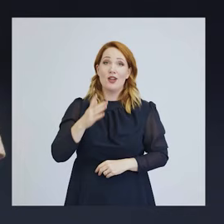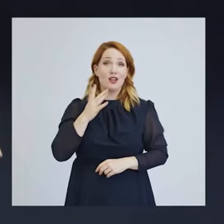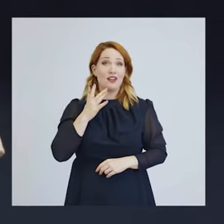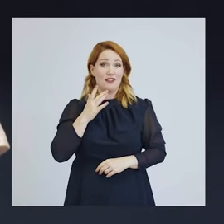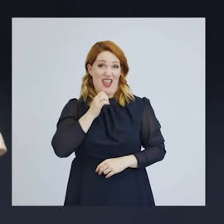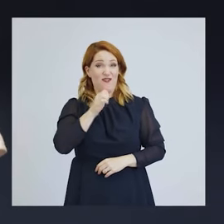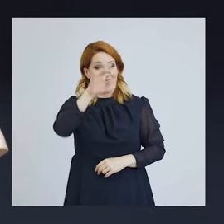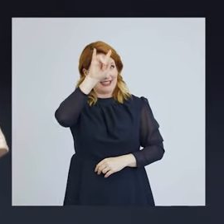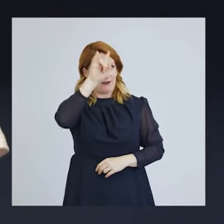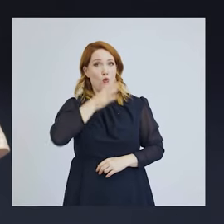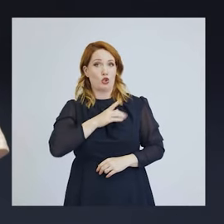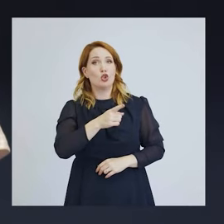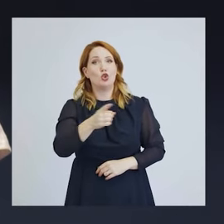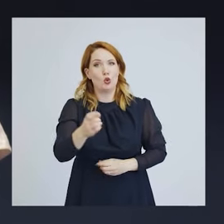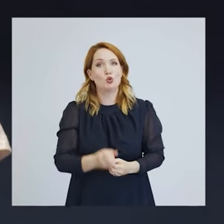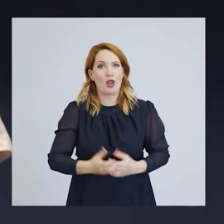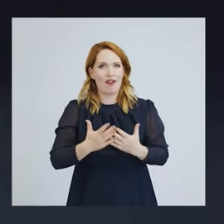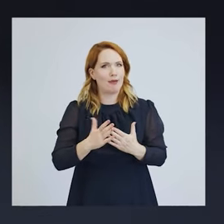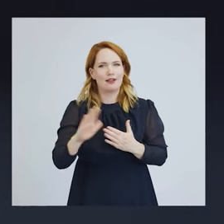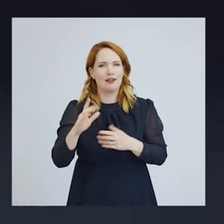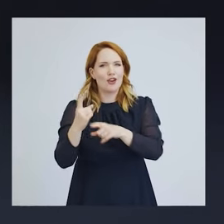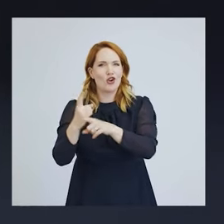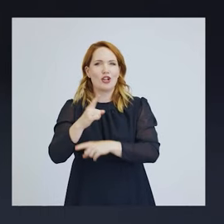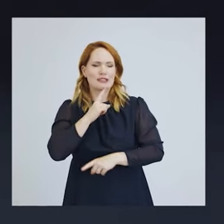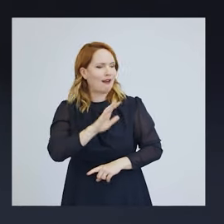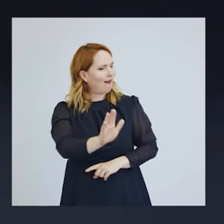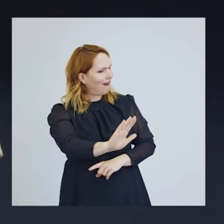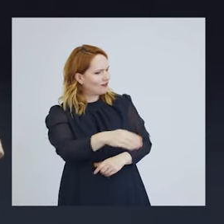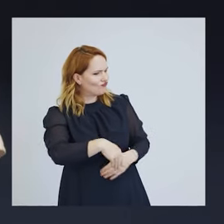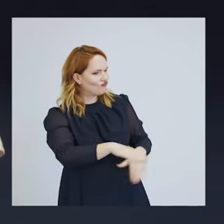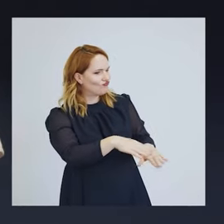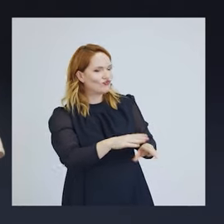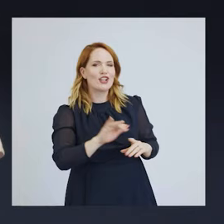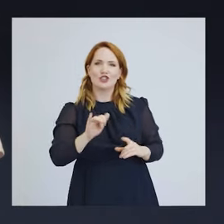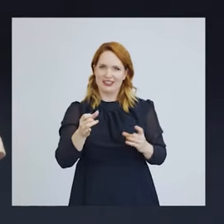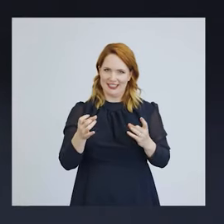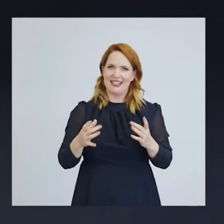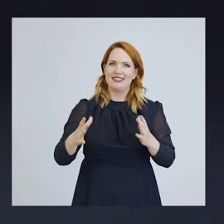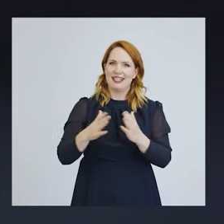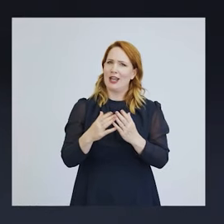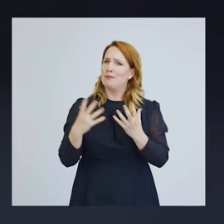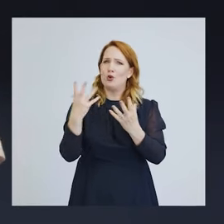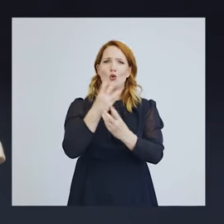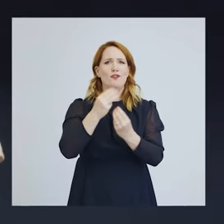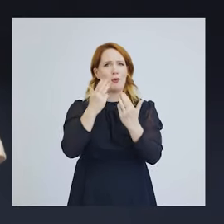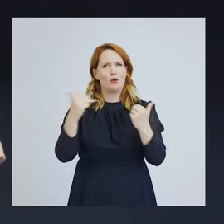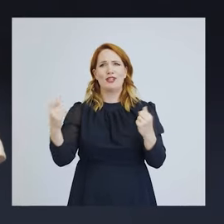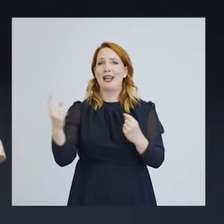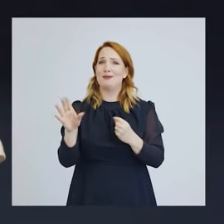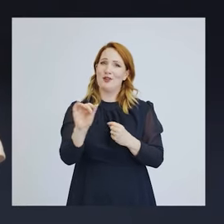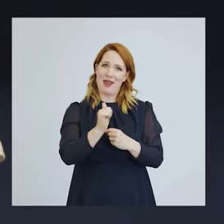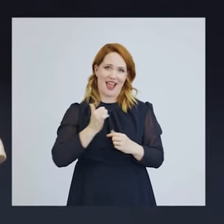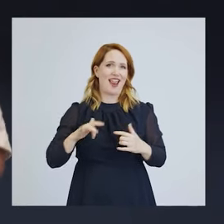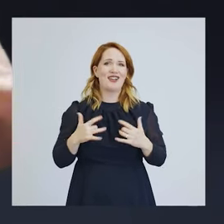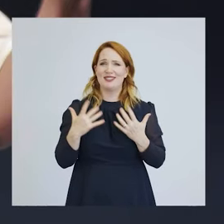discipleship. And I've realized that actually when the devil wants us to give up, God is just saying, "I'm just starting." And the